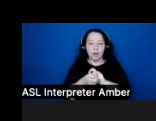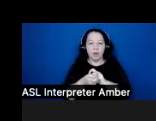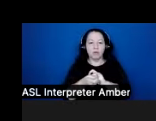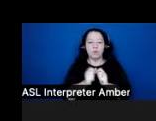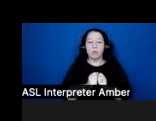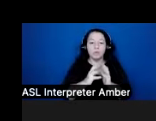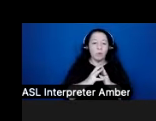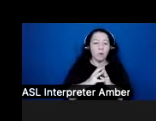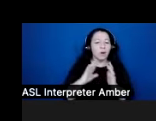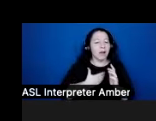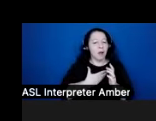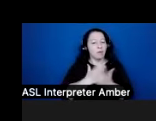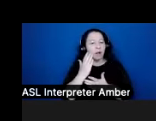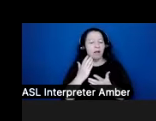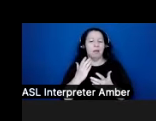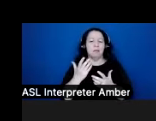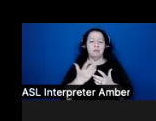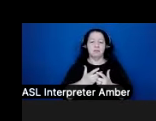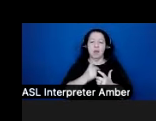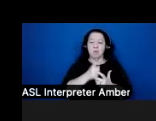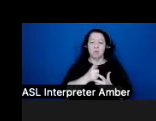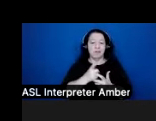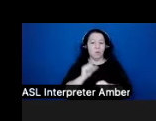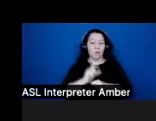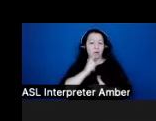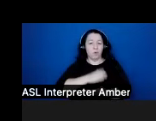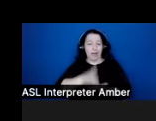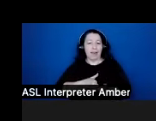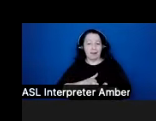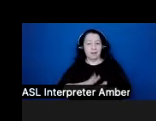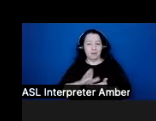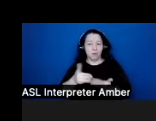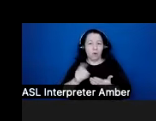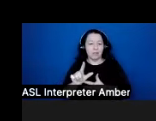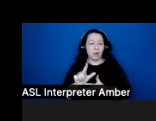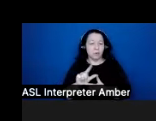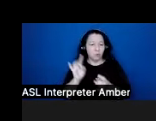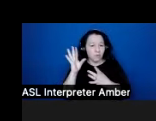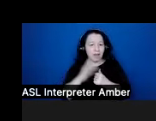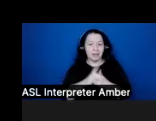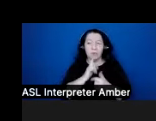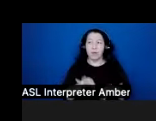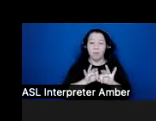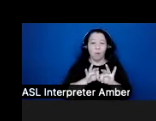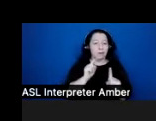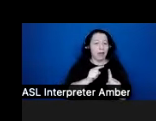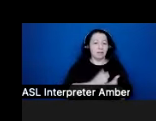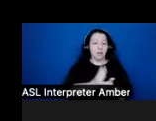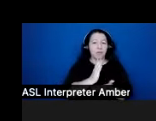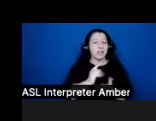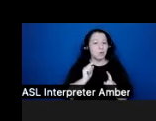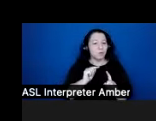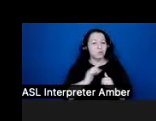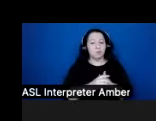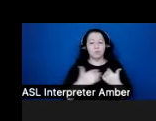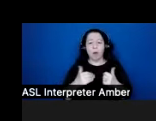right? So restoring sovereignty is huge, especially when it comes to restoring our tribal identities, in terms of like